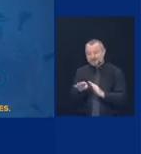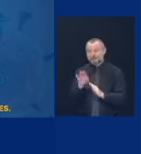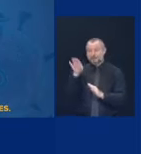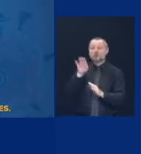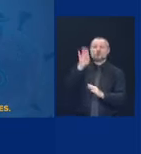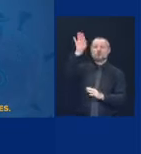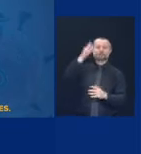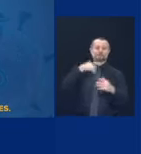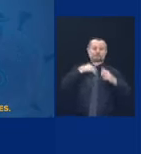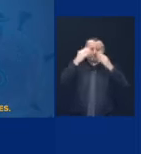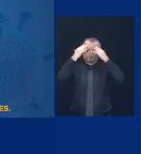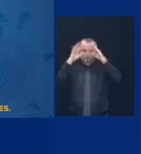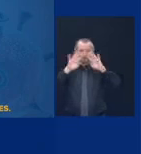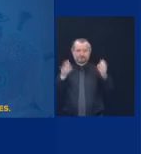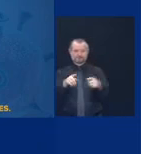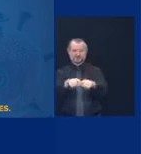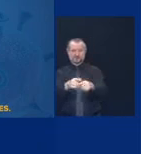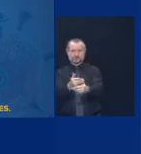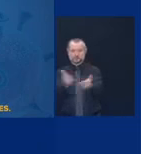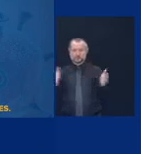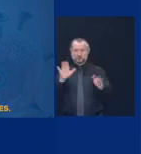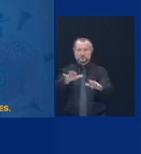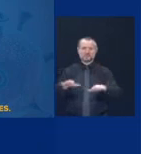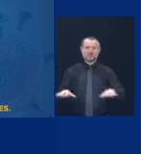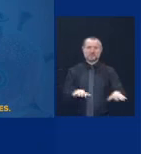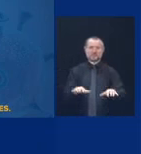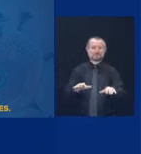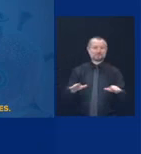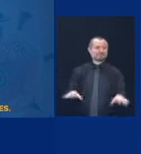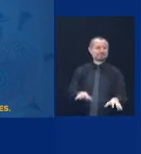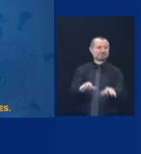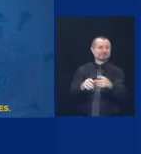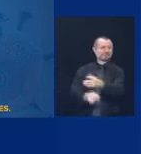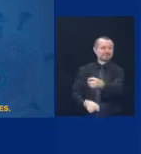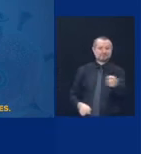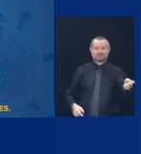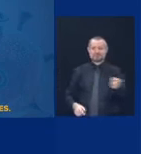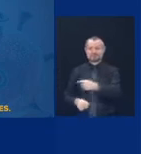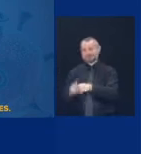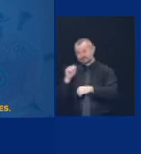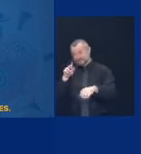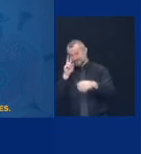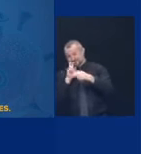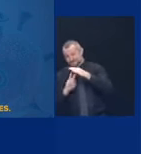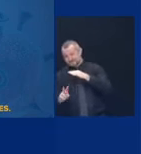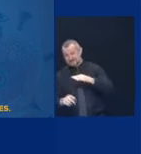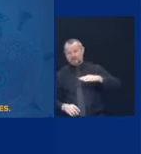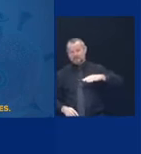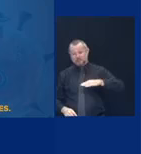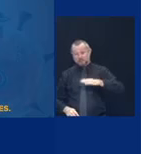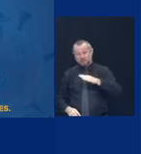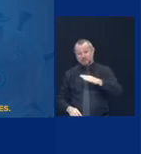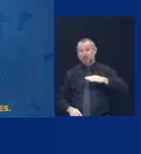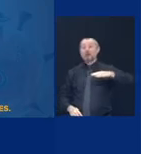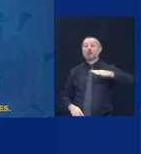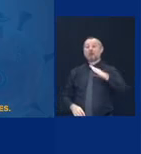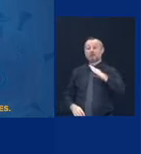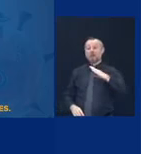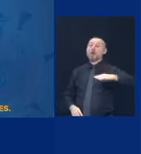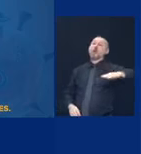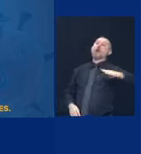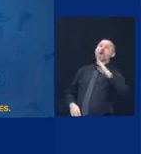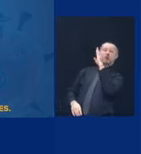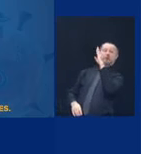Depends on what we do. You have a trajectory where it goes so high, the